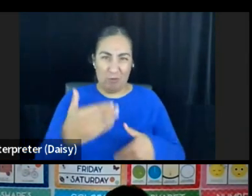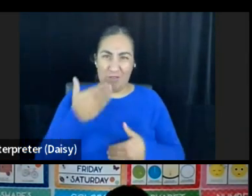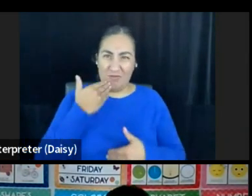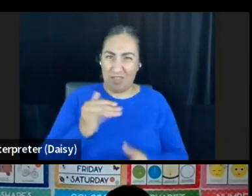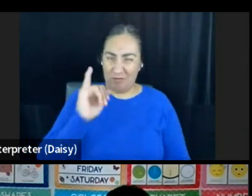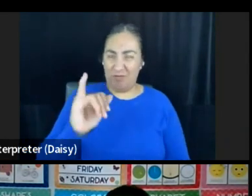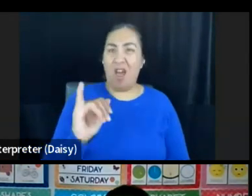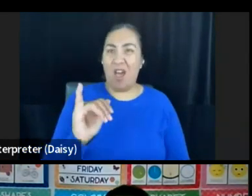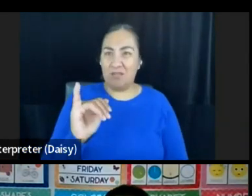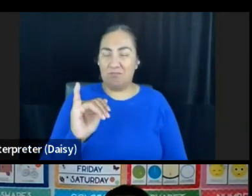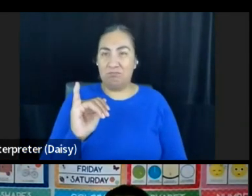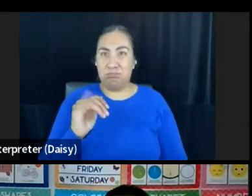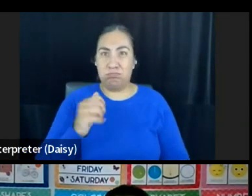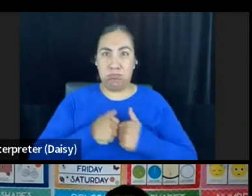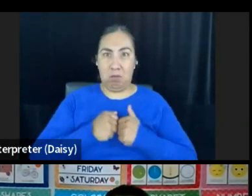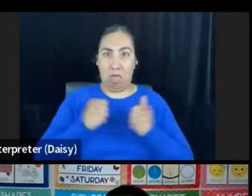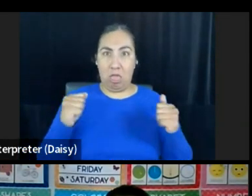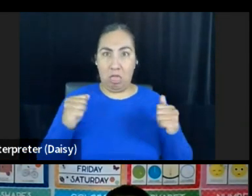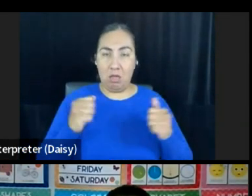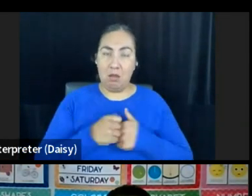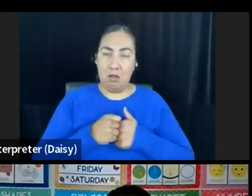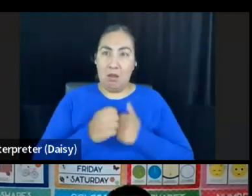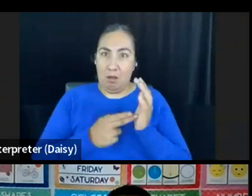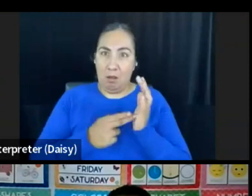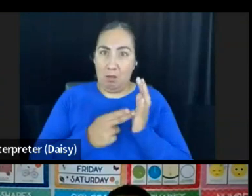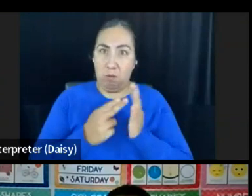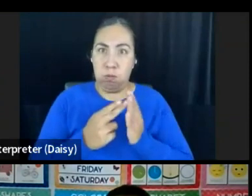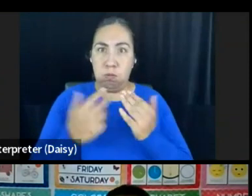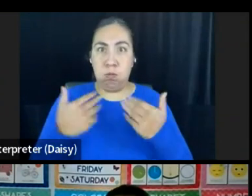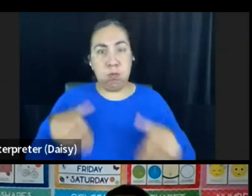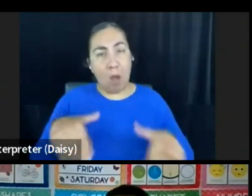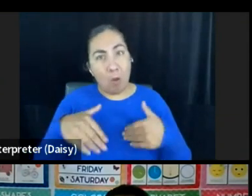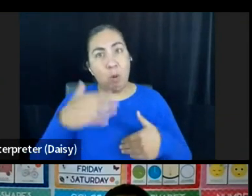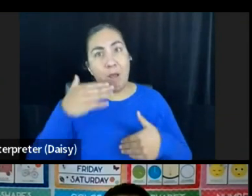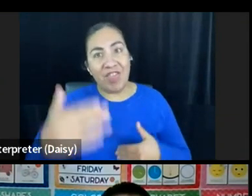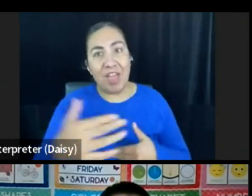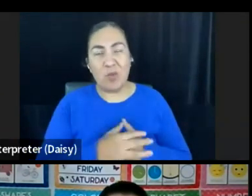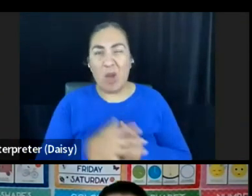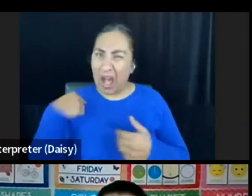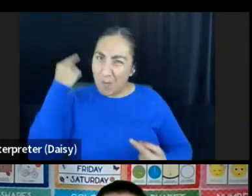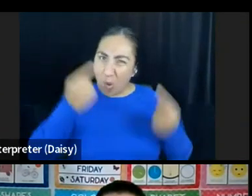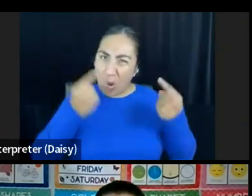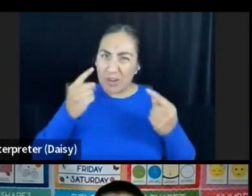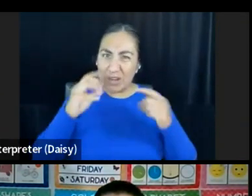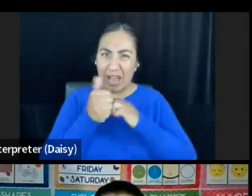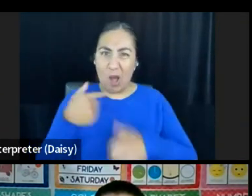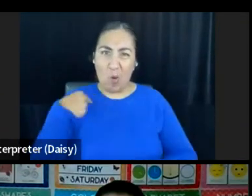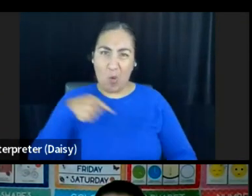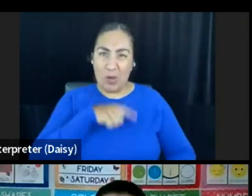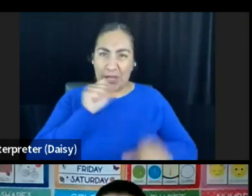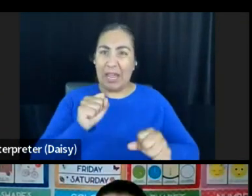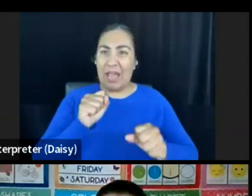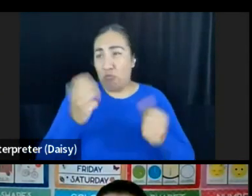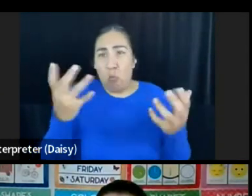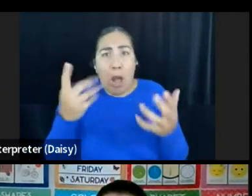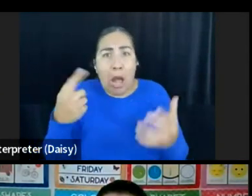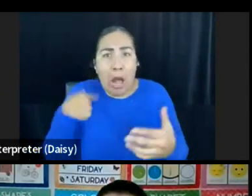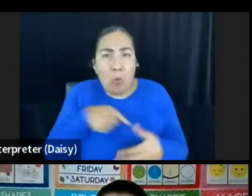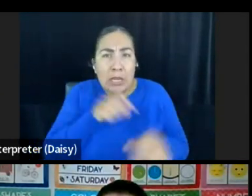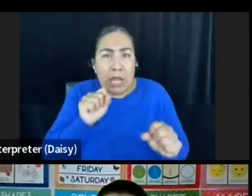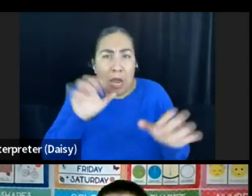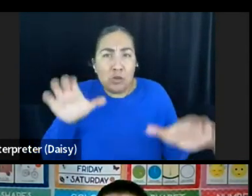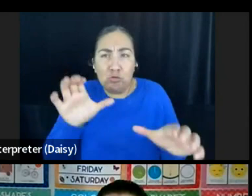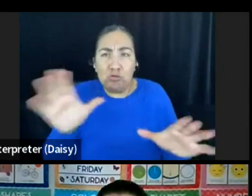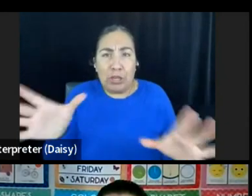there's anything that we can do in addition on our, to connect our companies to the caregiver affinity group.